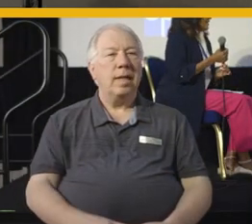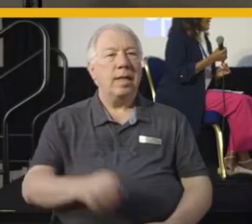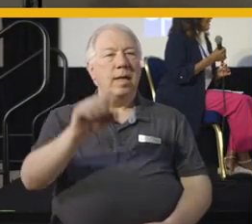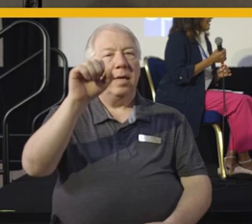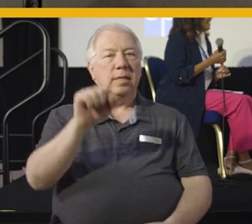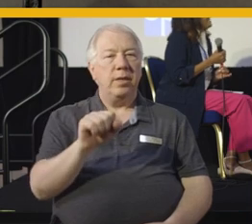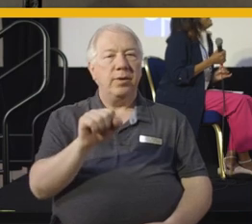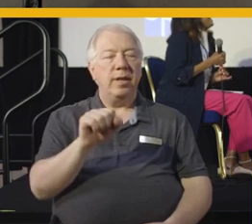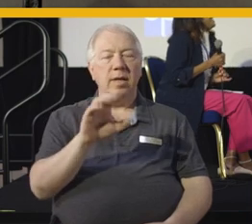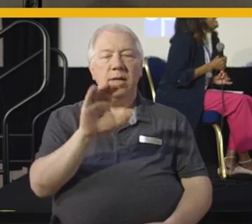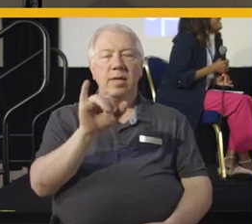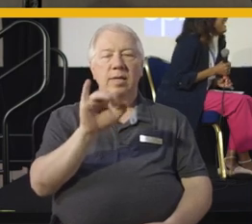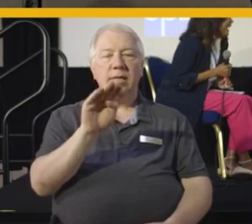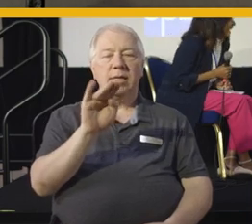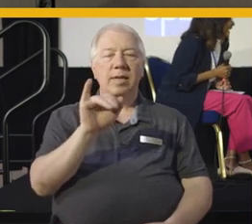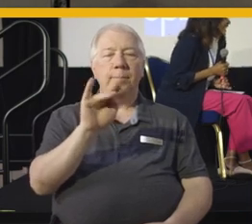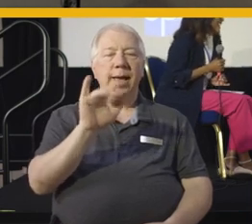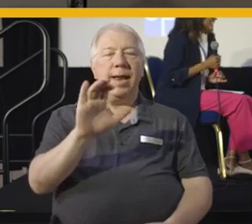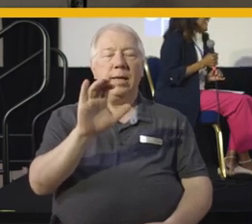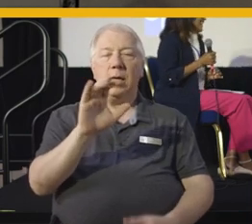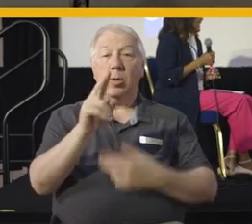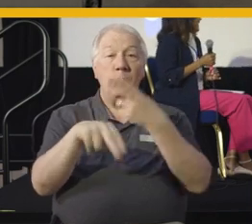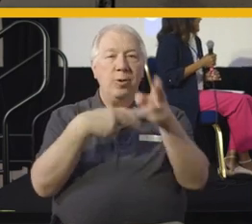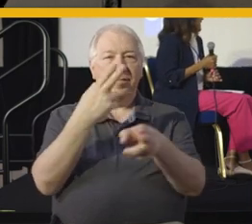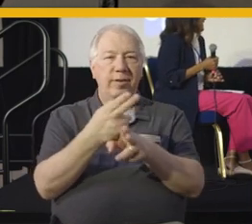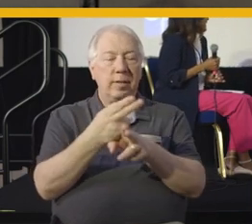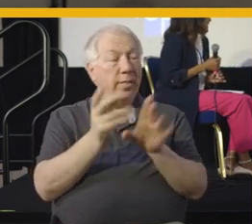Southern Cinematic Universe. Yeah. It's like Story Universe.